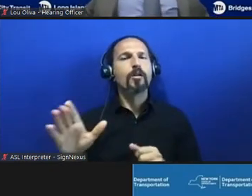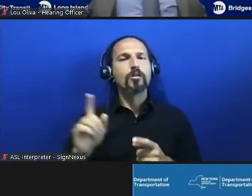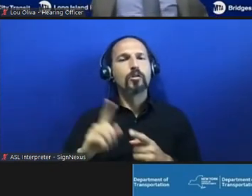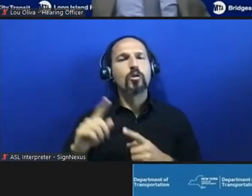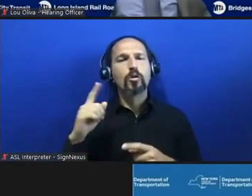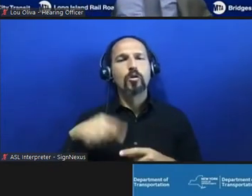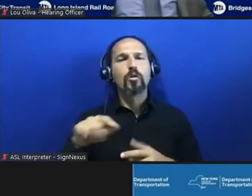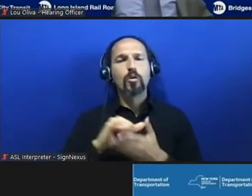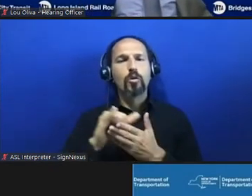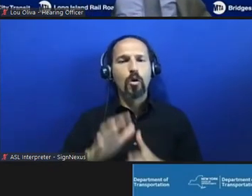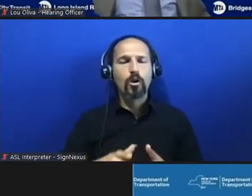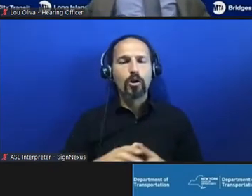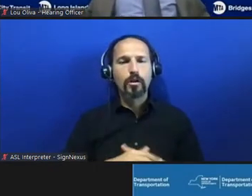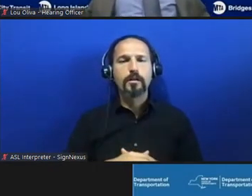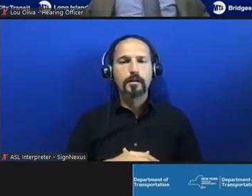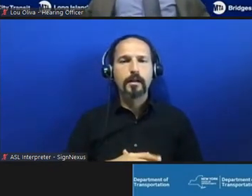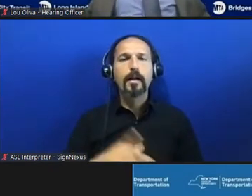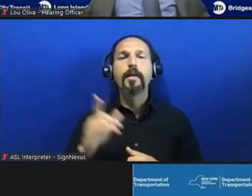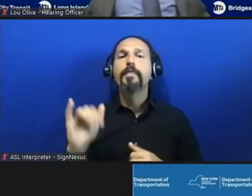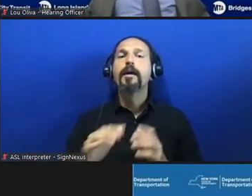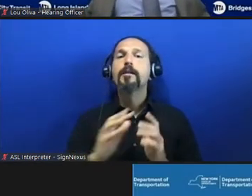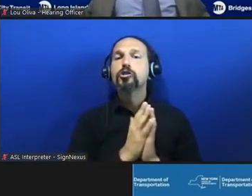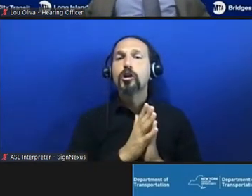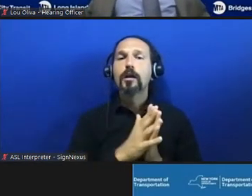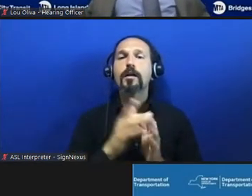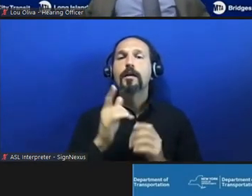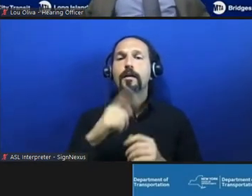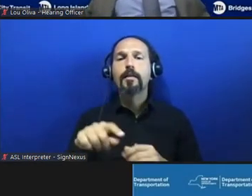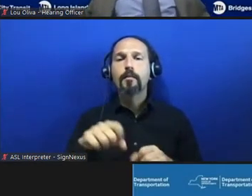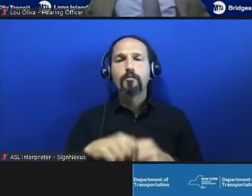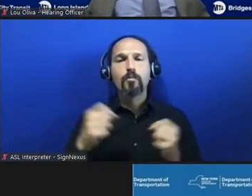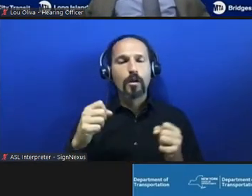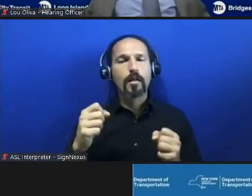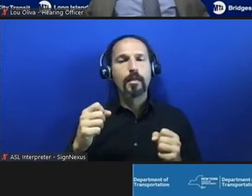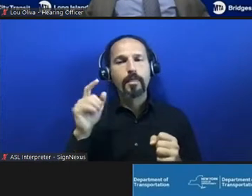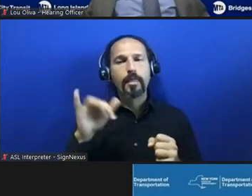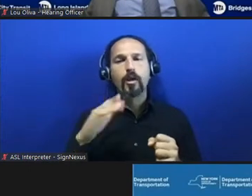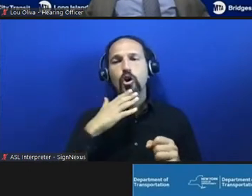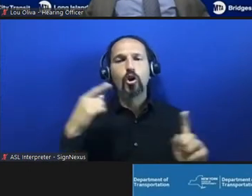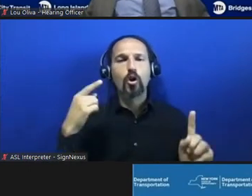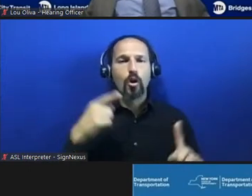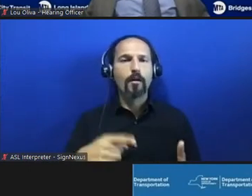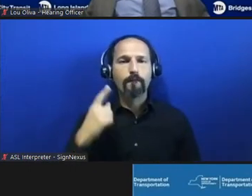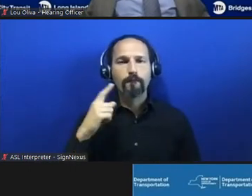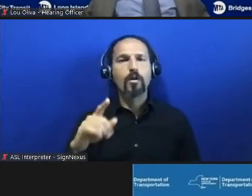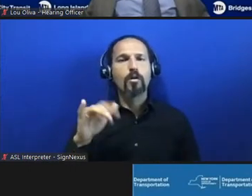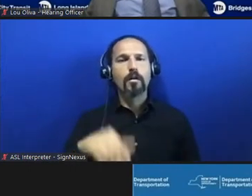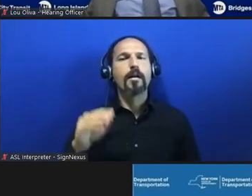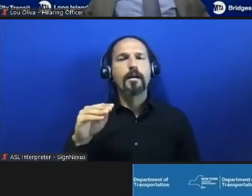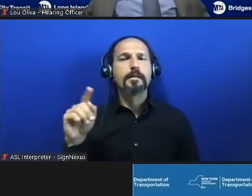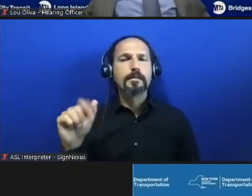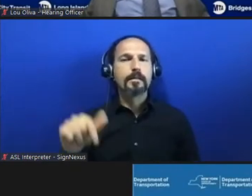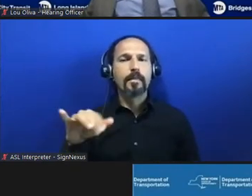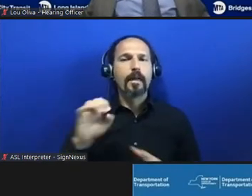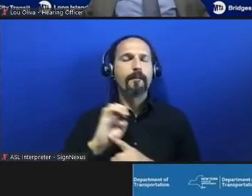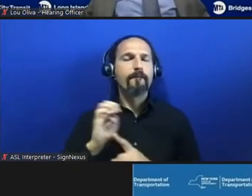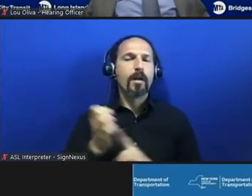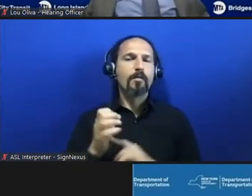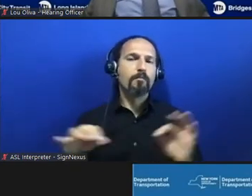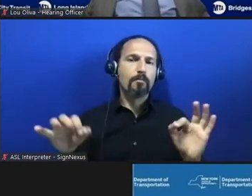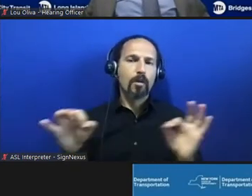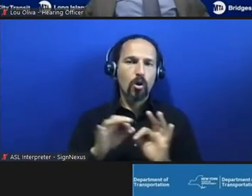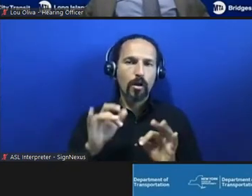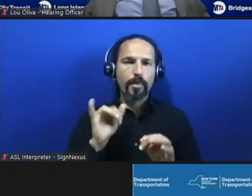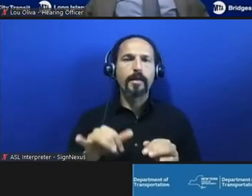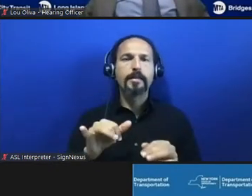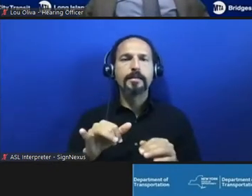Yorkers congestion pricing Defiance MTA appears to be a worthy goal providing for mass transportation environmentally important and the